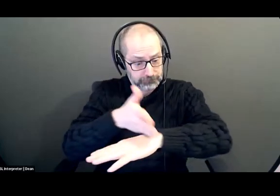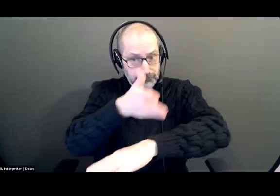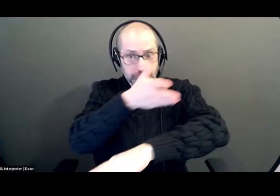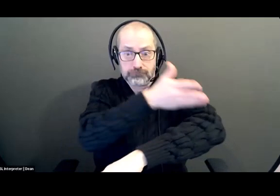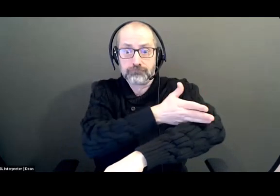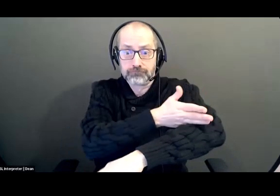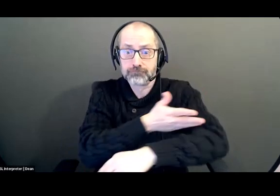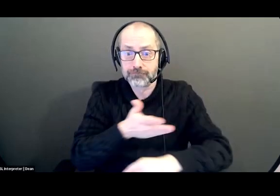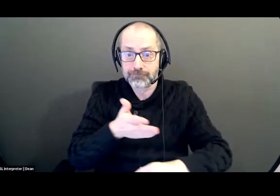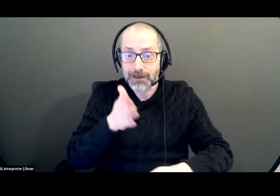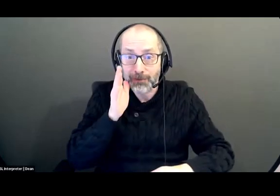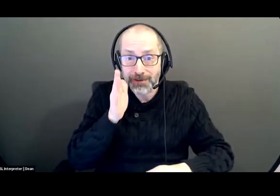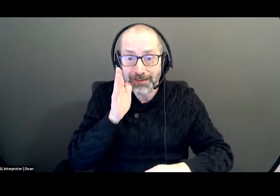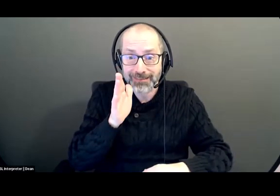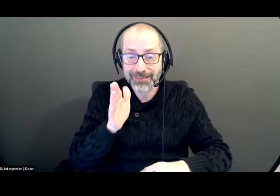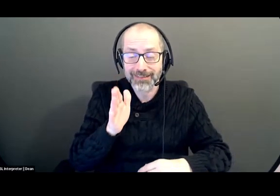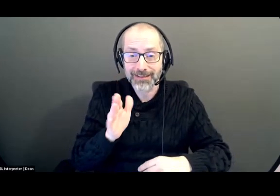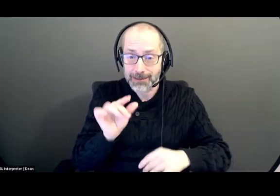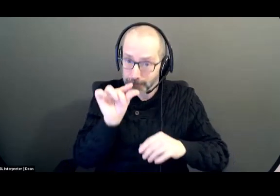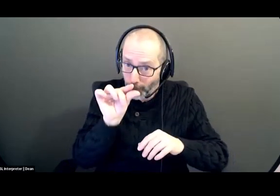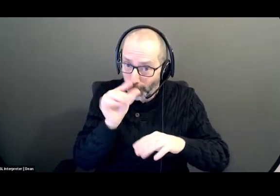Thanks, Prachi.